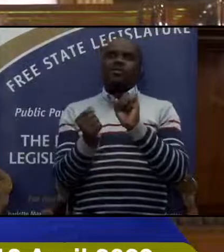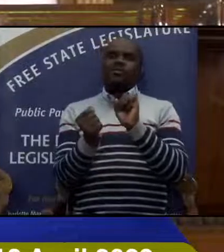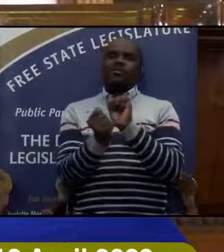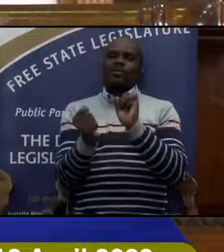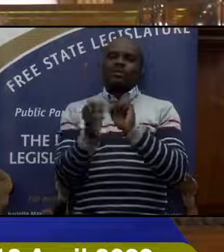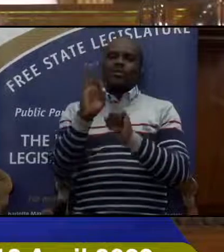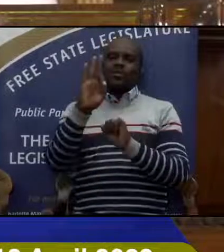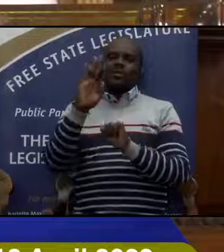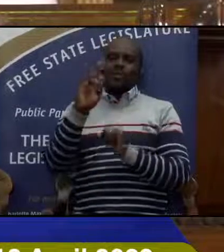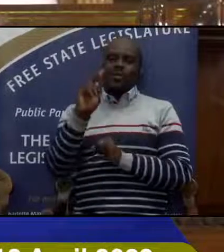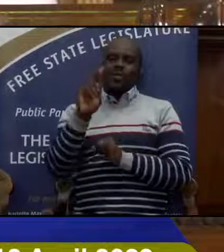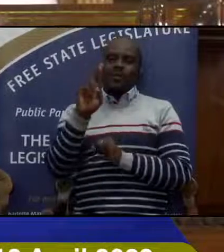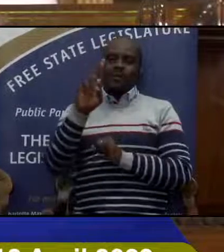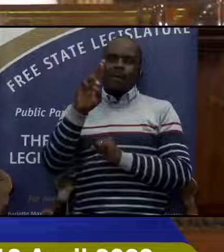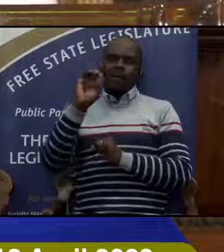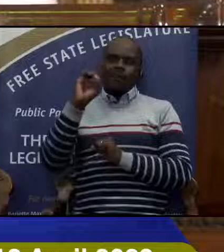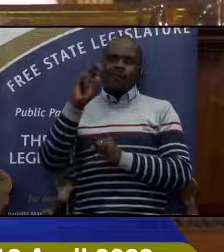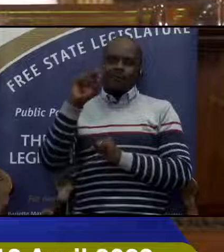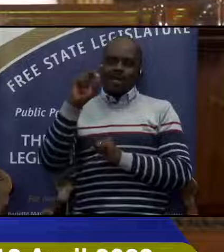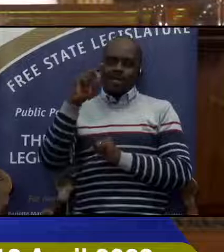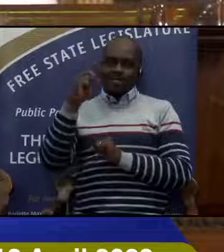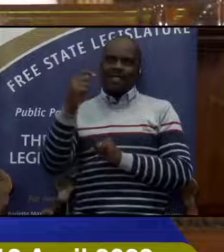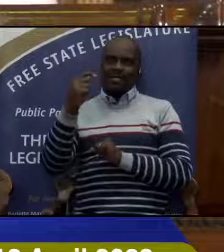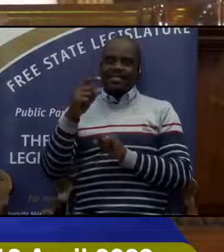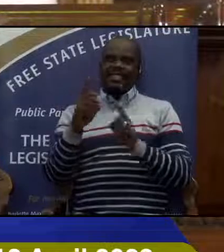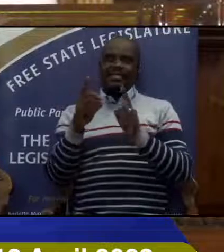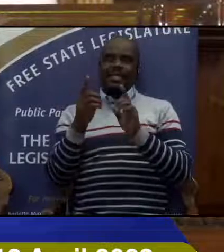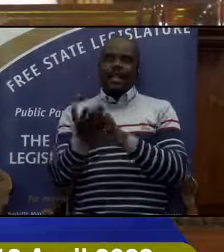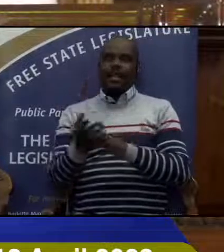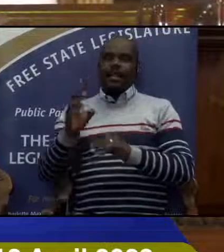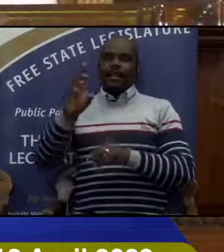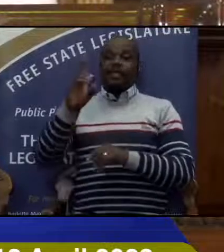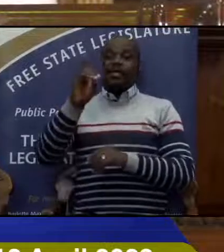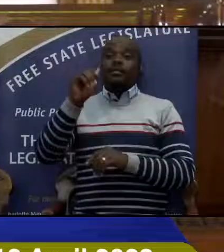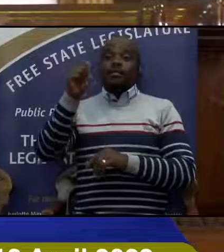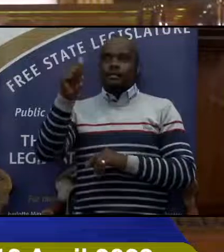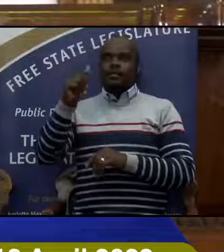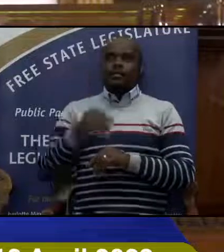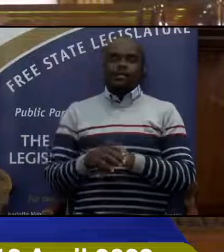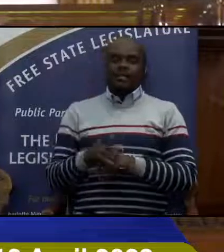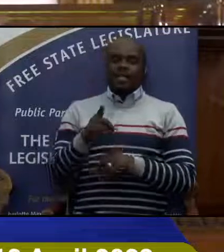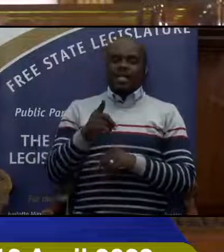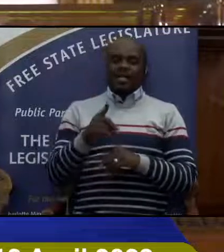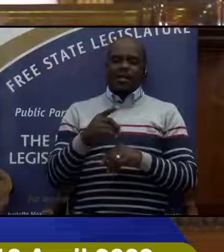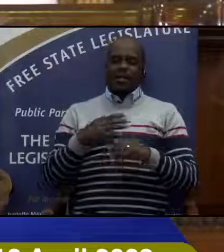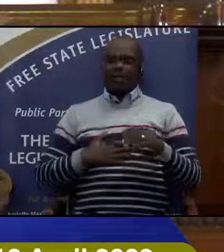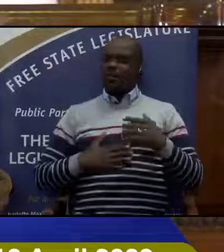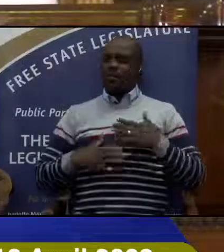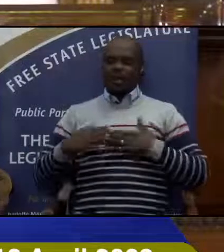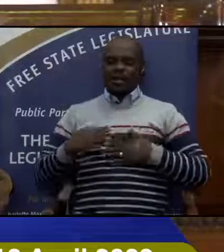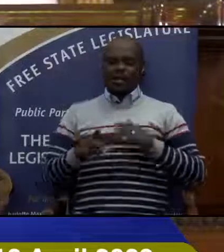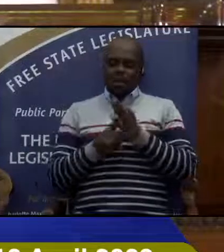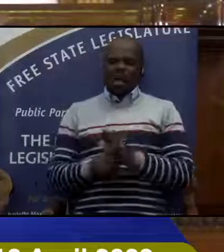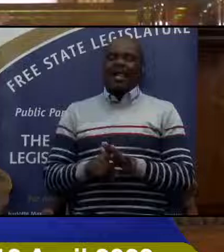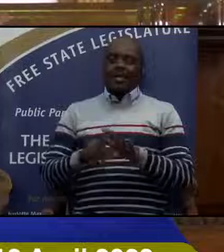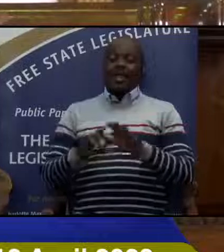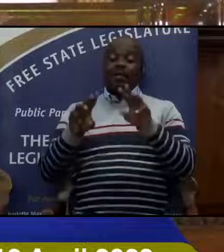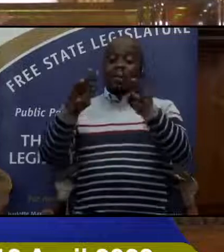not suppressing their ego in favor of peace. So I know